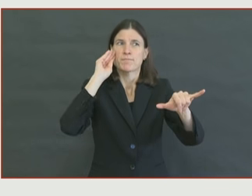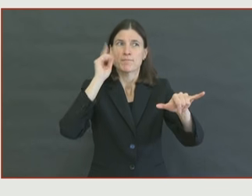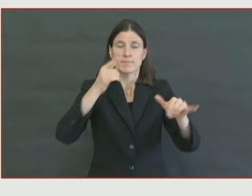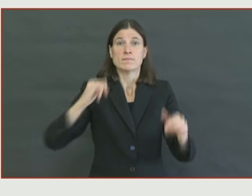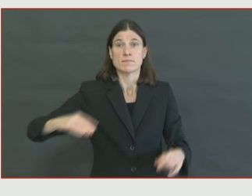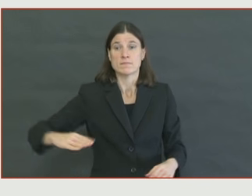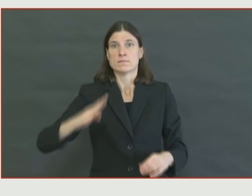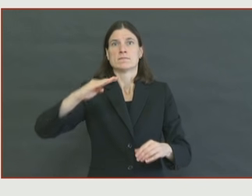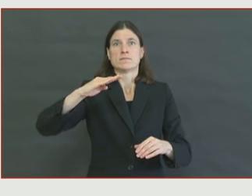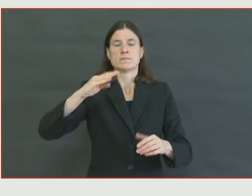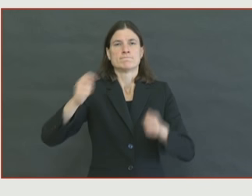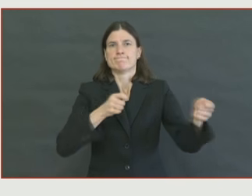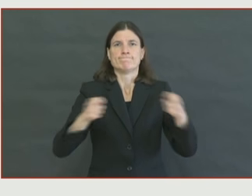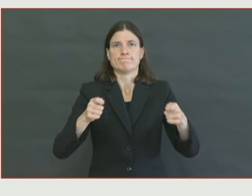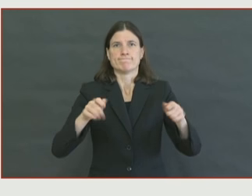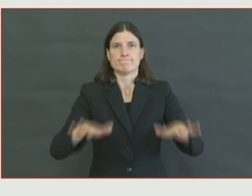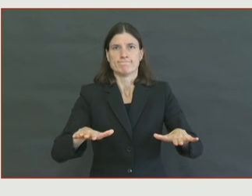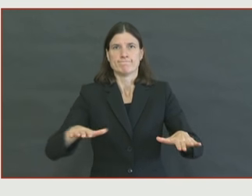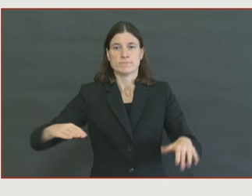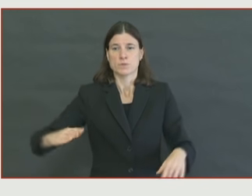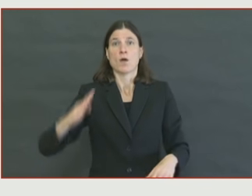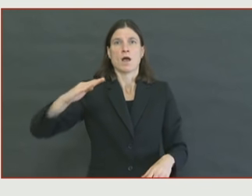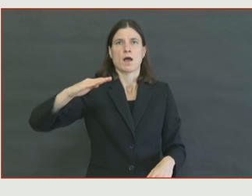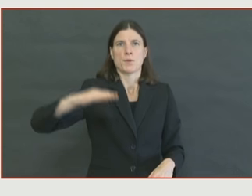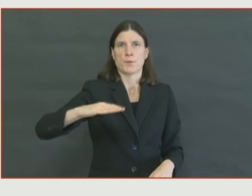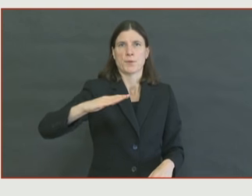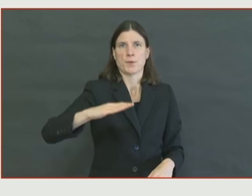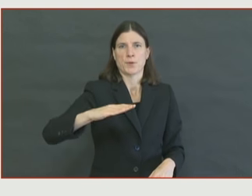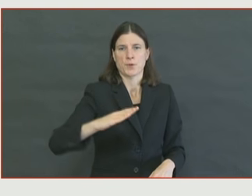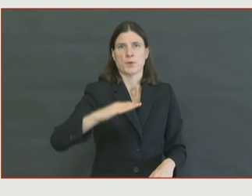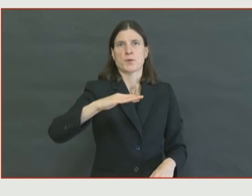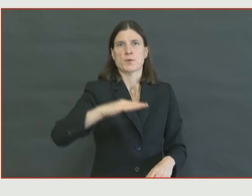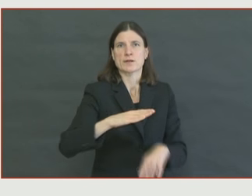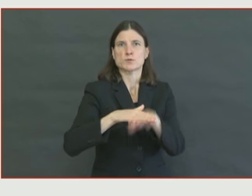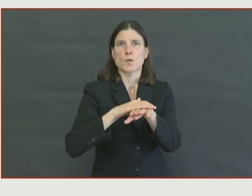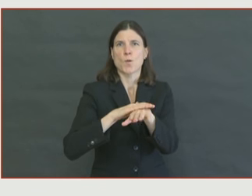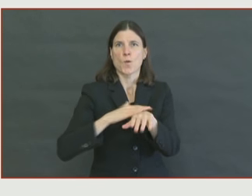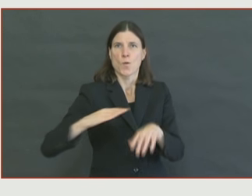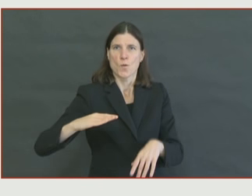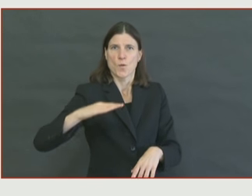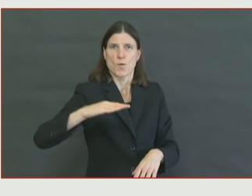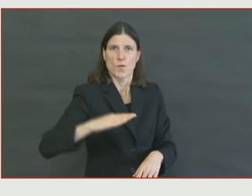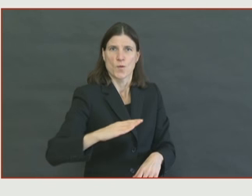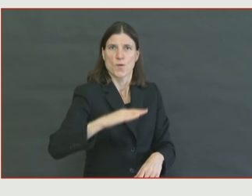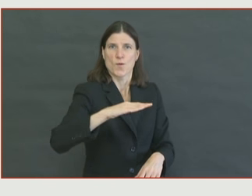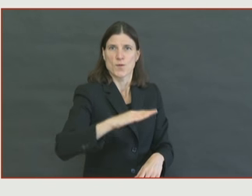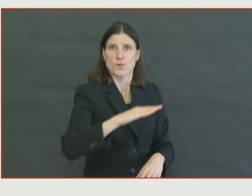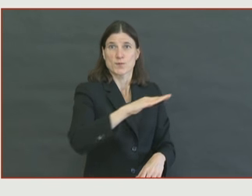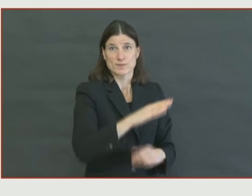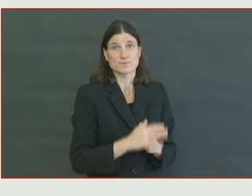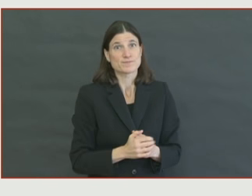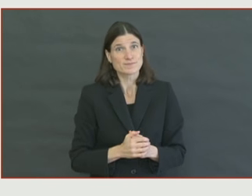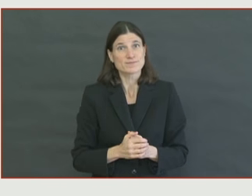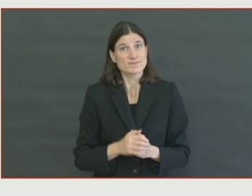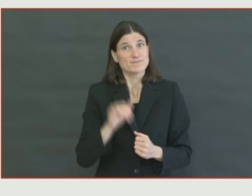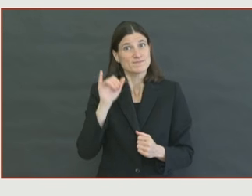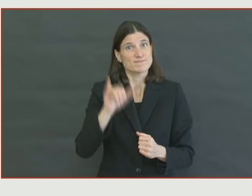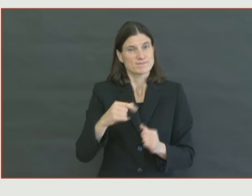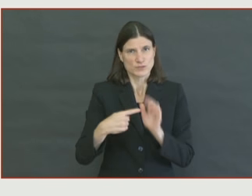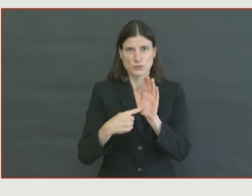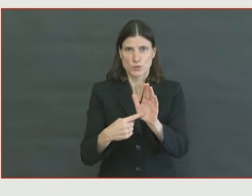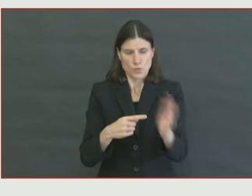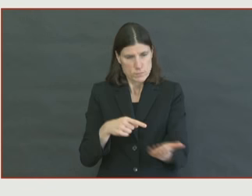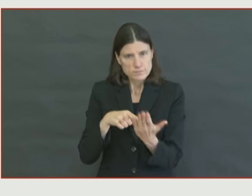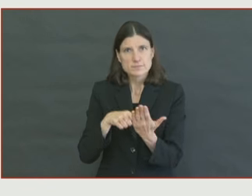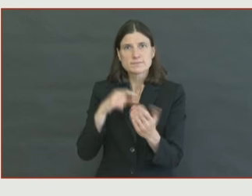So we know now that the virus runs its course in about 2 weeks. So what measures take